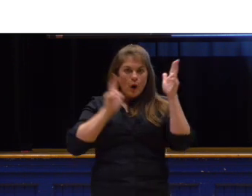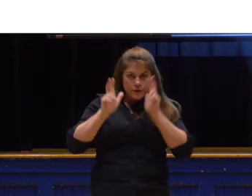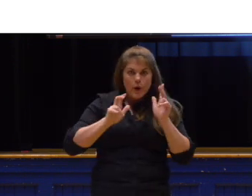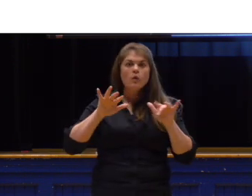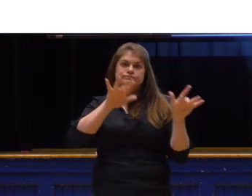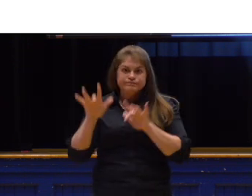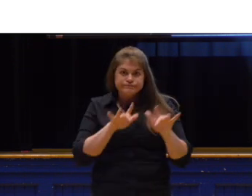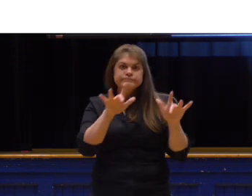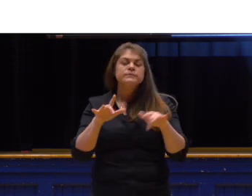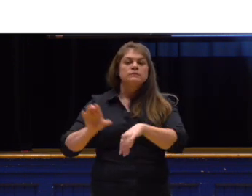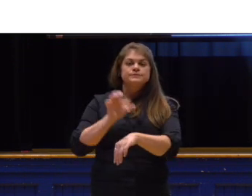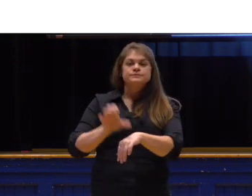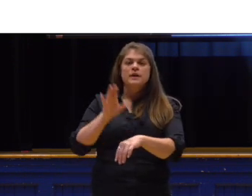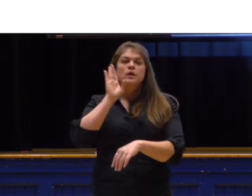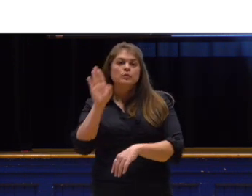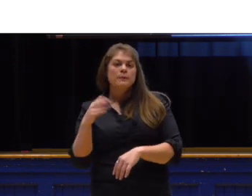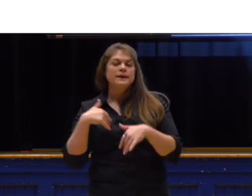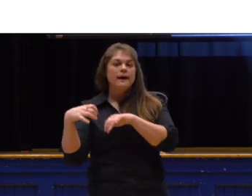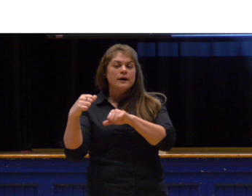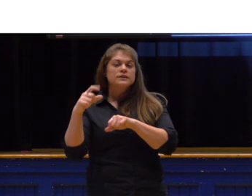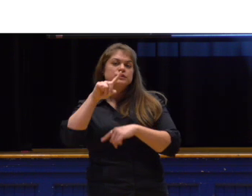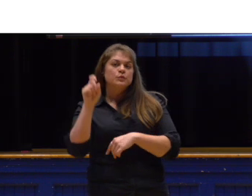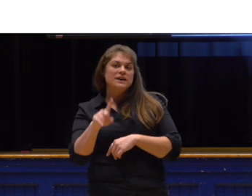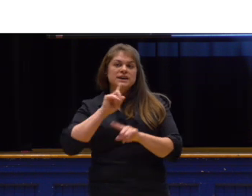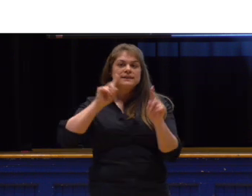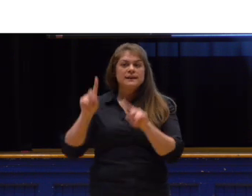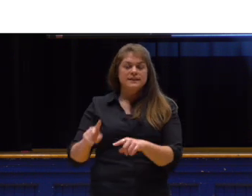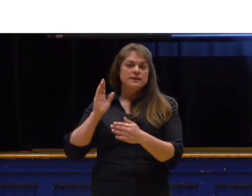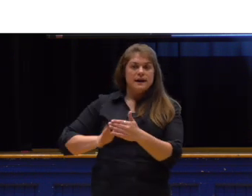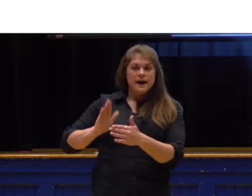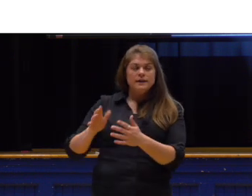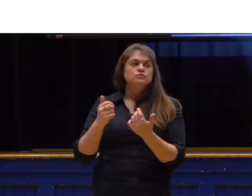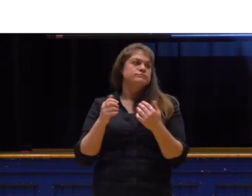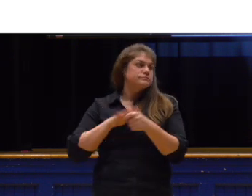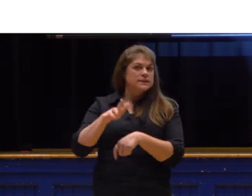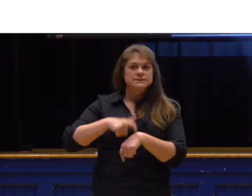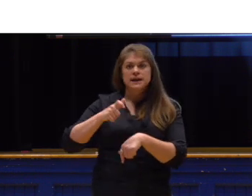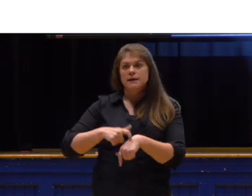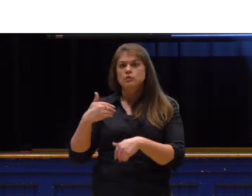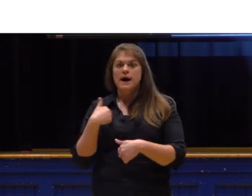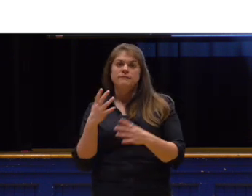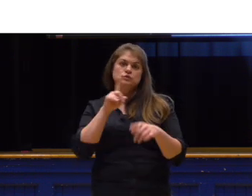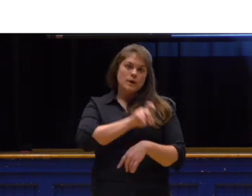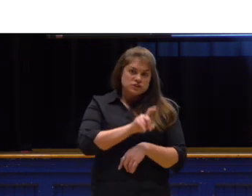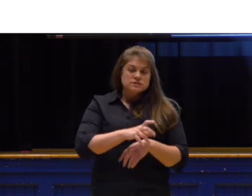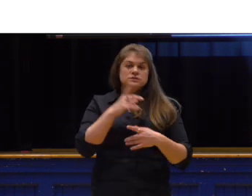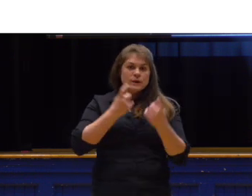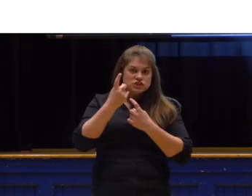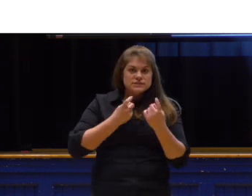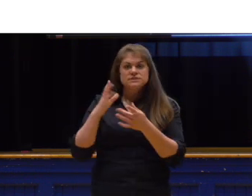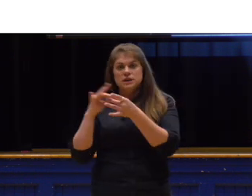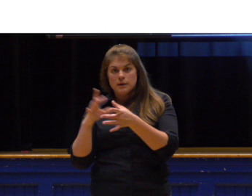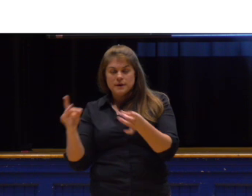a question and answer session at the end of the presentation with ample opportunity for questions and comments. We very much appreciate, again,